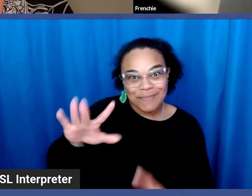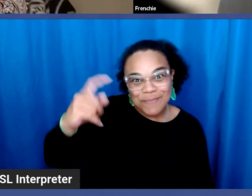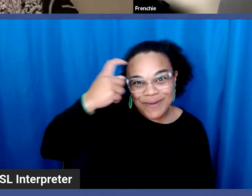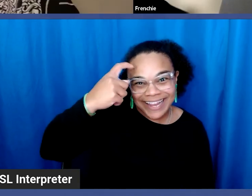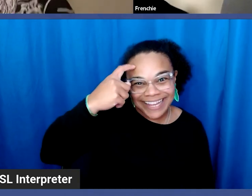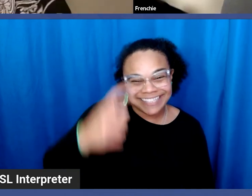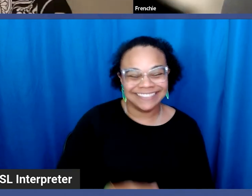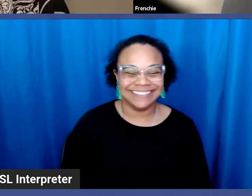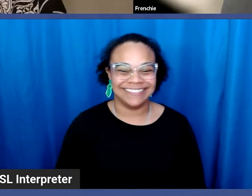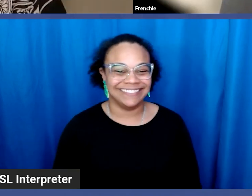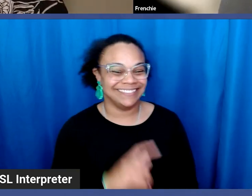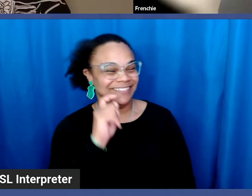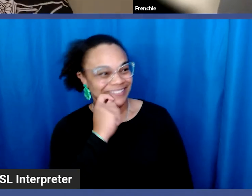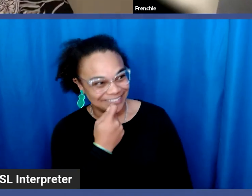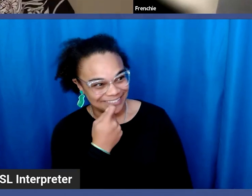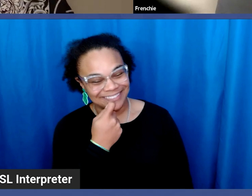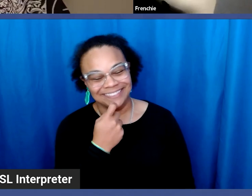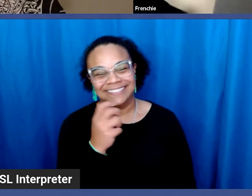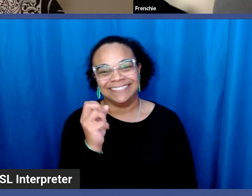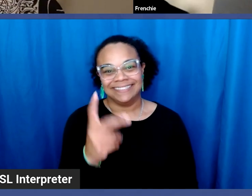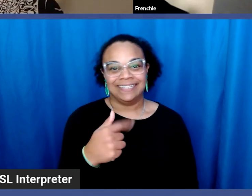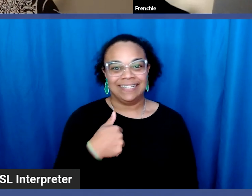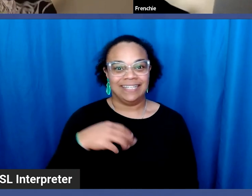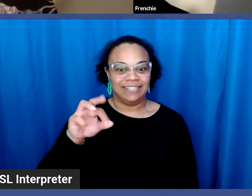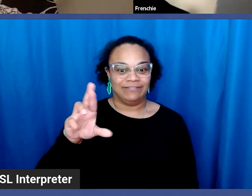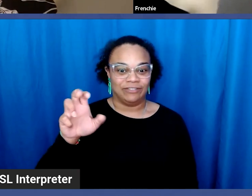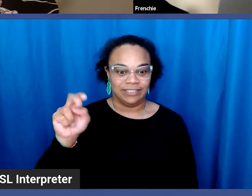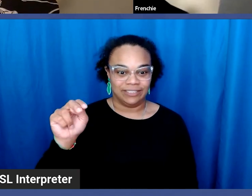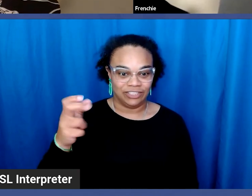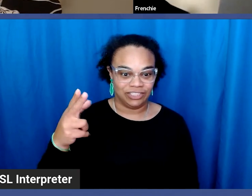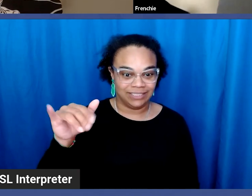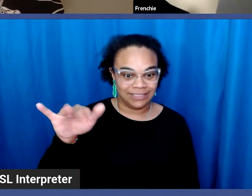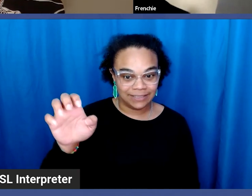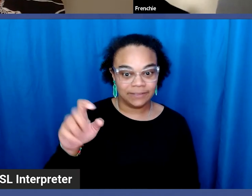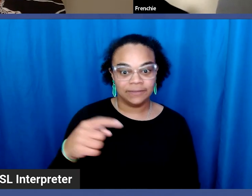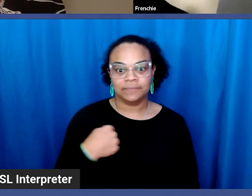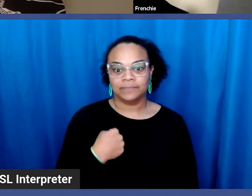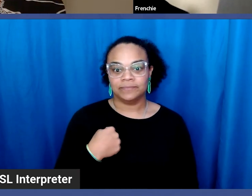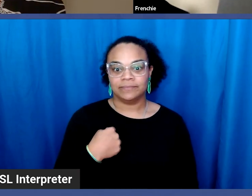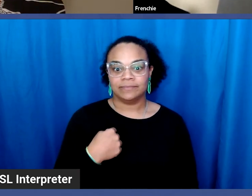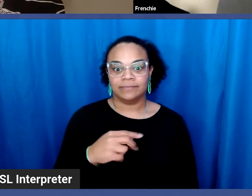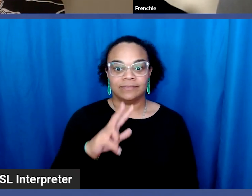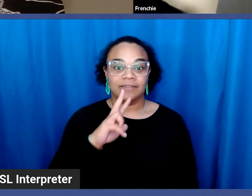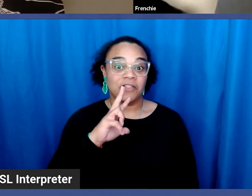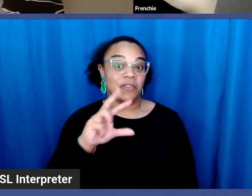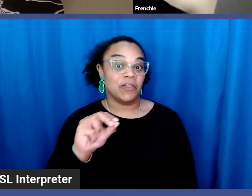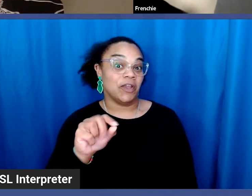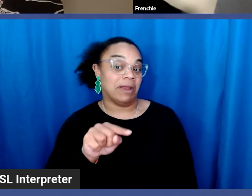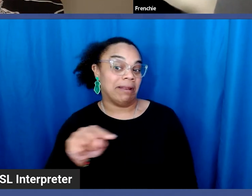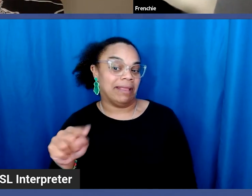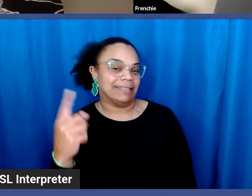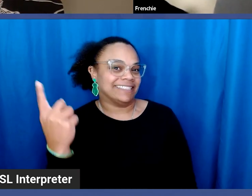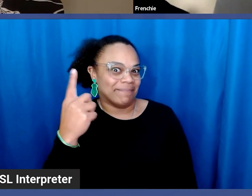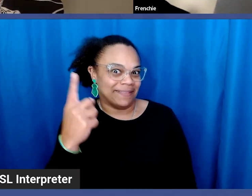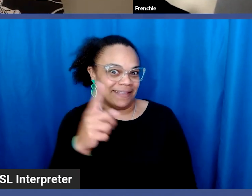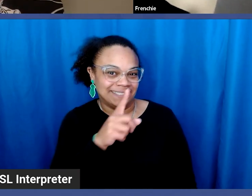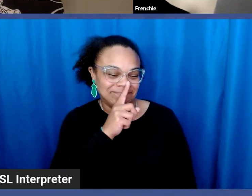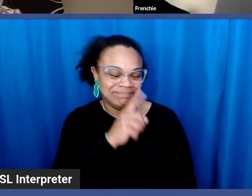brain. Cool. Okay, so I'm Frenchie. I'm 30 something.